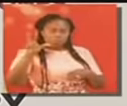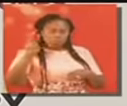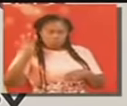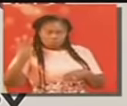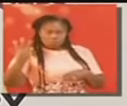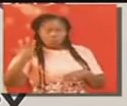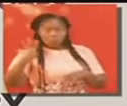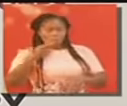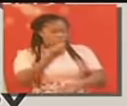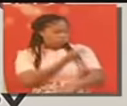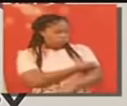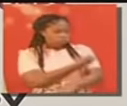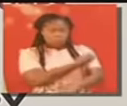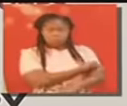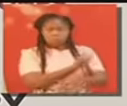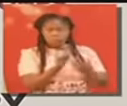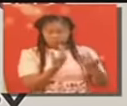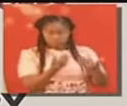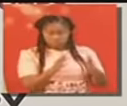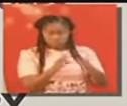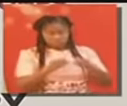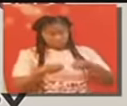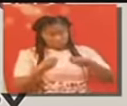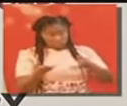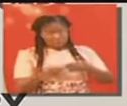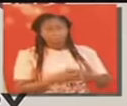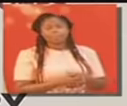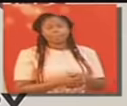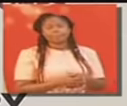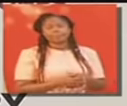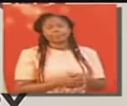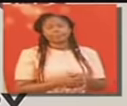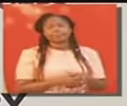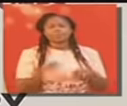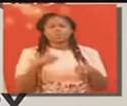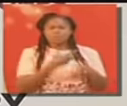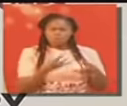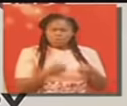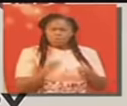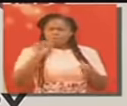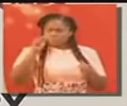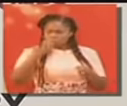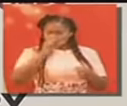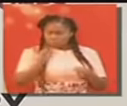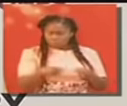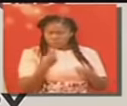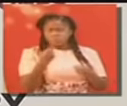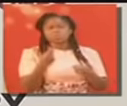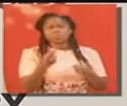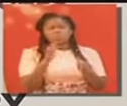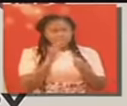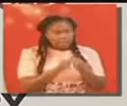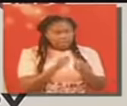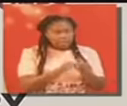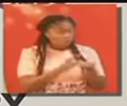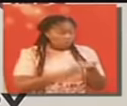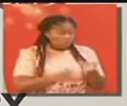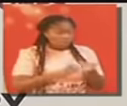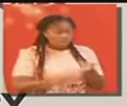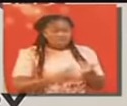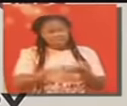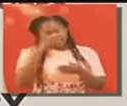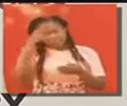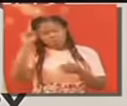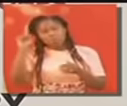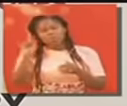3,934 doses. Our target per week is 10,000 doses per week for the first 6 weeks. And we